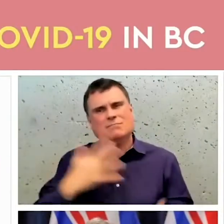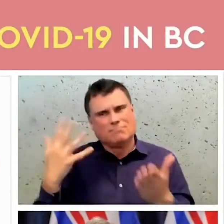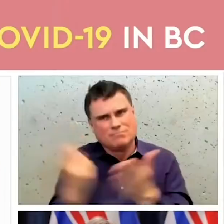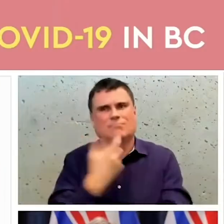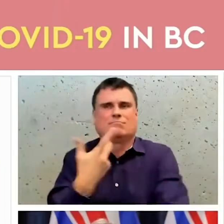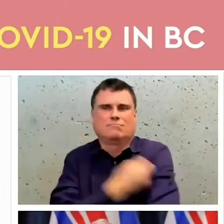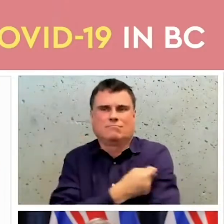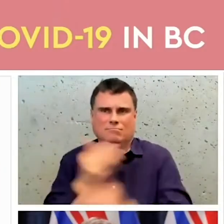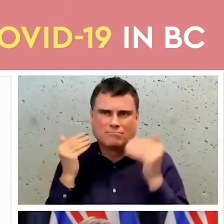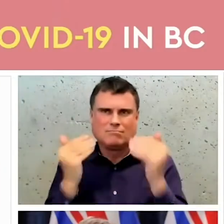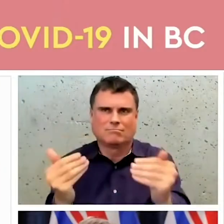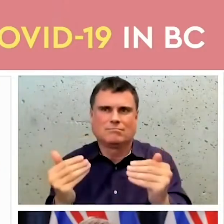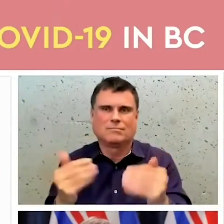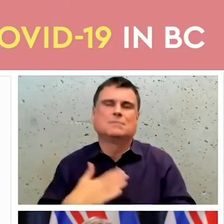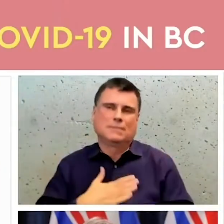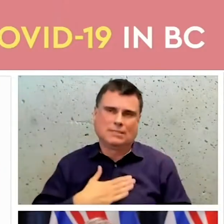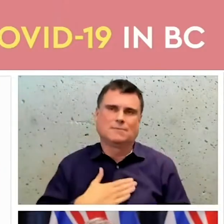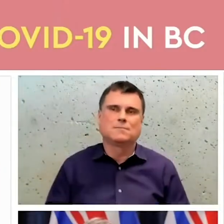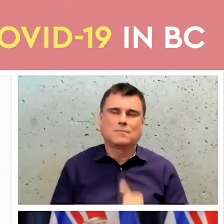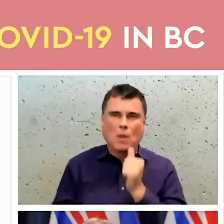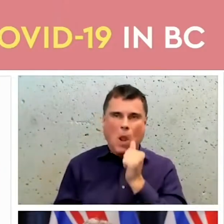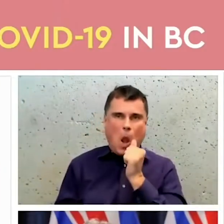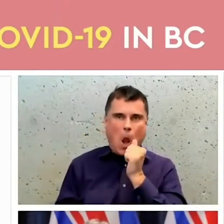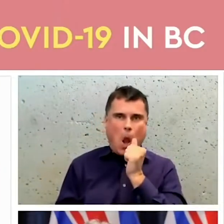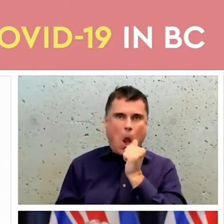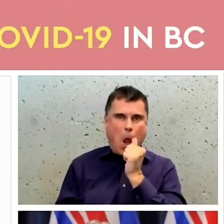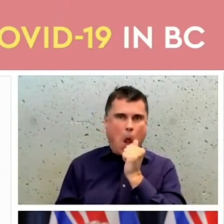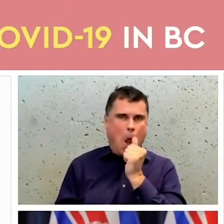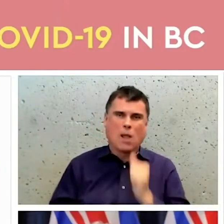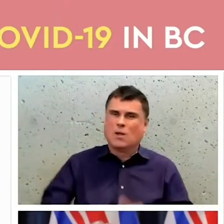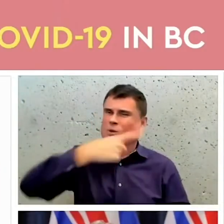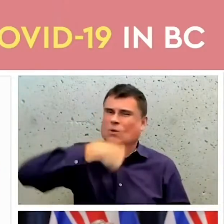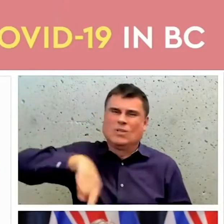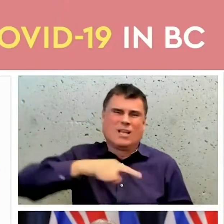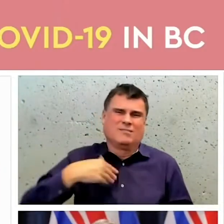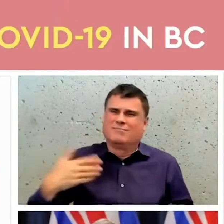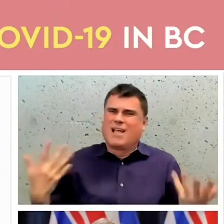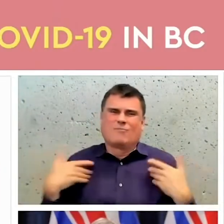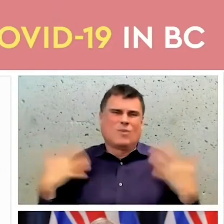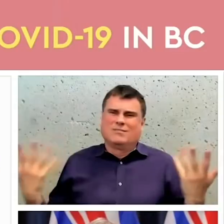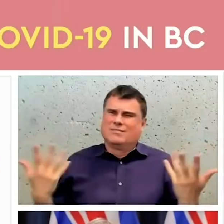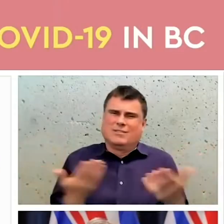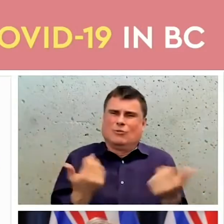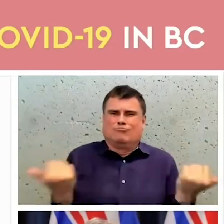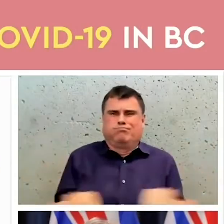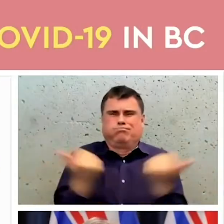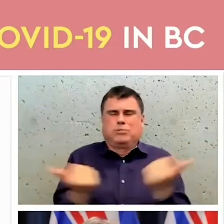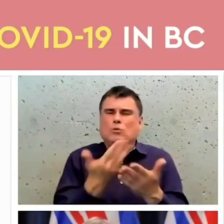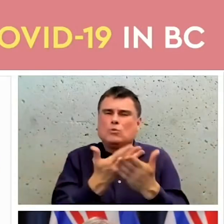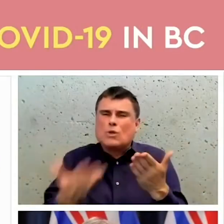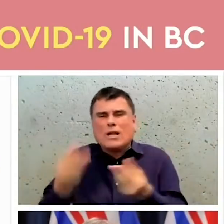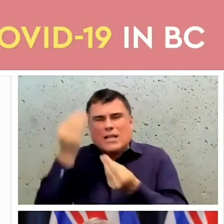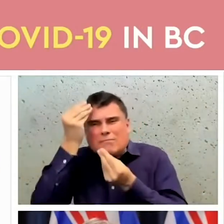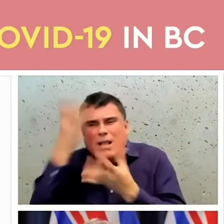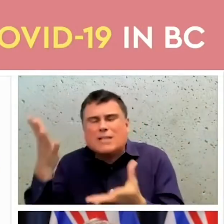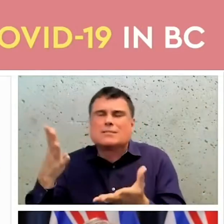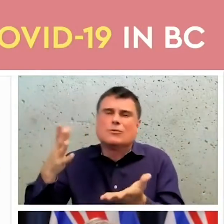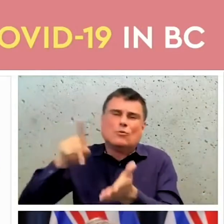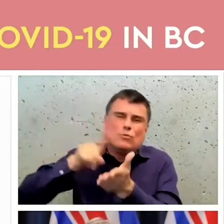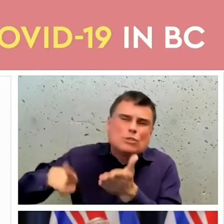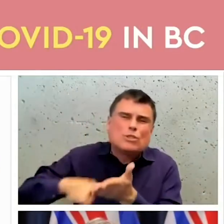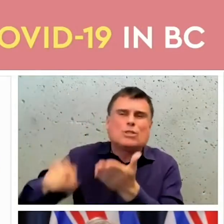access, for teachers to access as they're talking to children in schools. There's a lot of activity that has come to